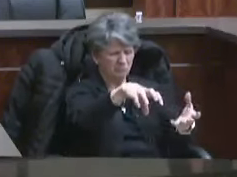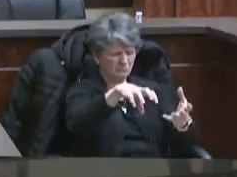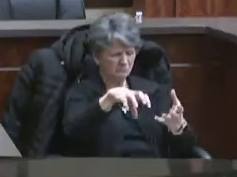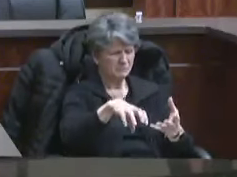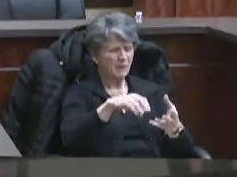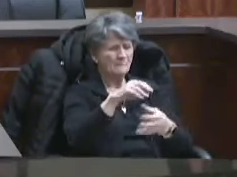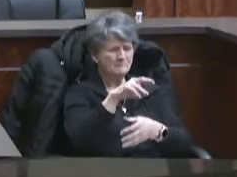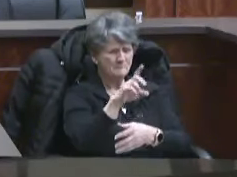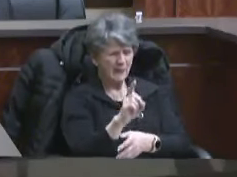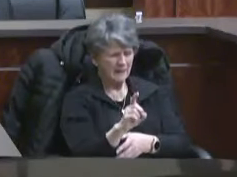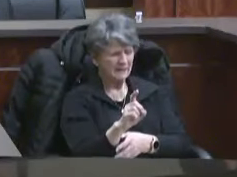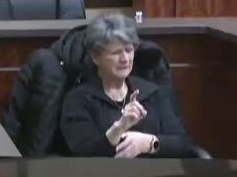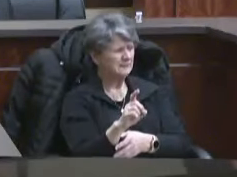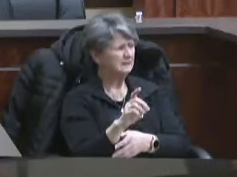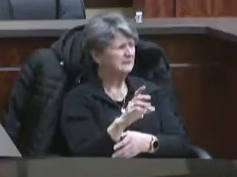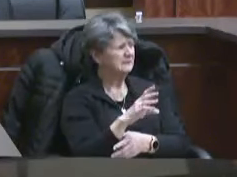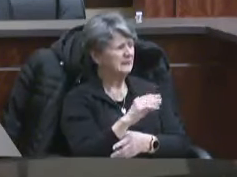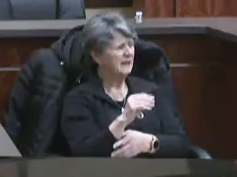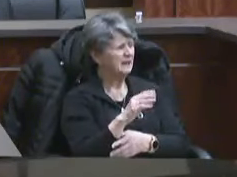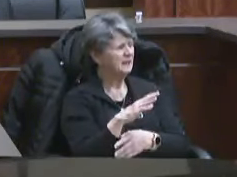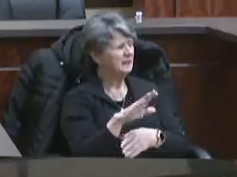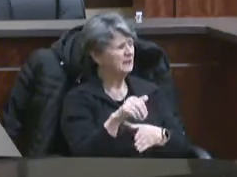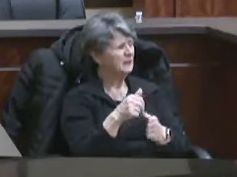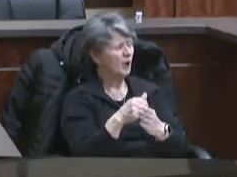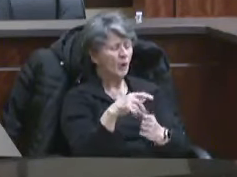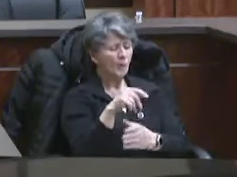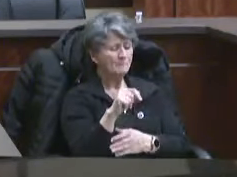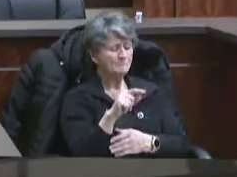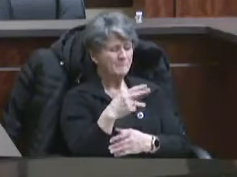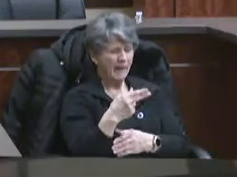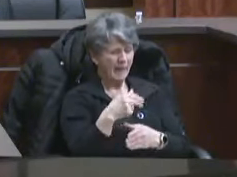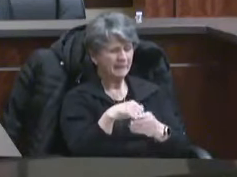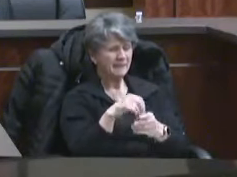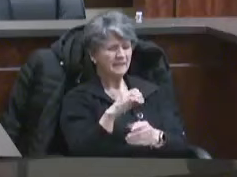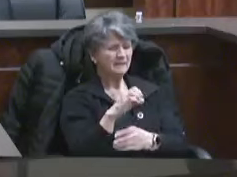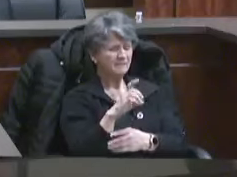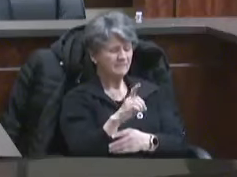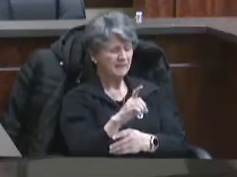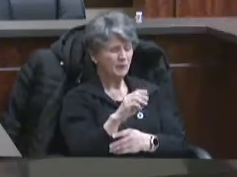the pathway in McCullough Field, there's mud.